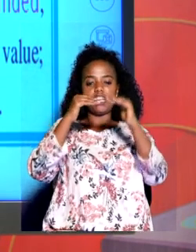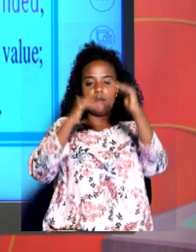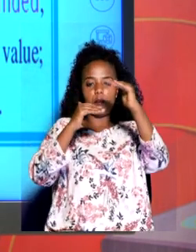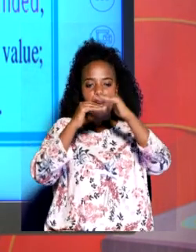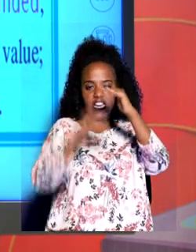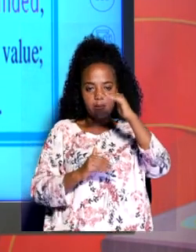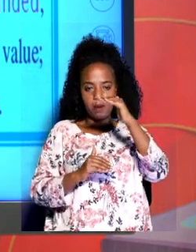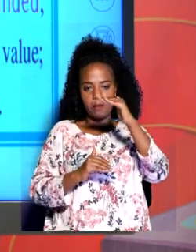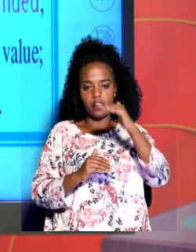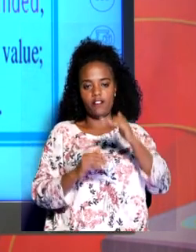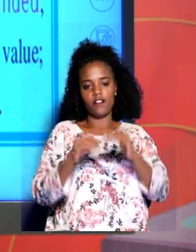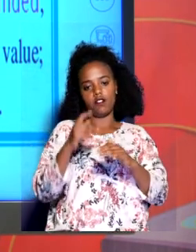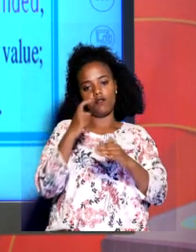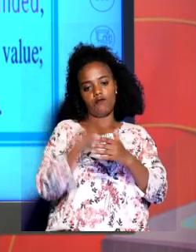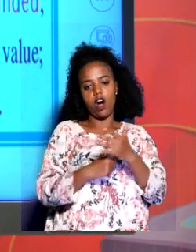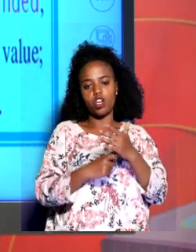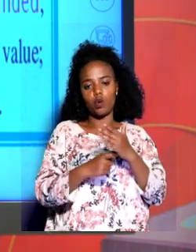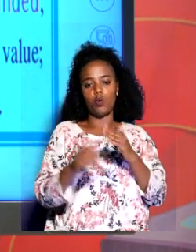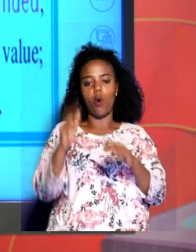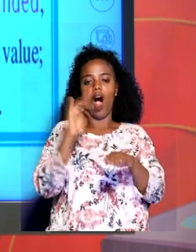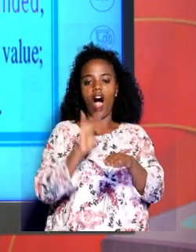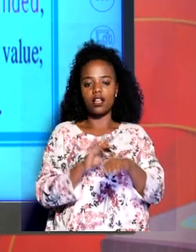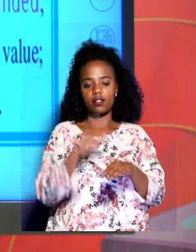the corner points of the feasible region.